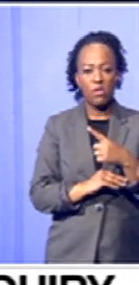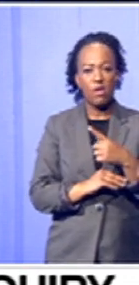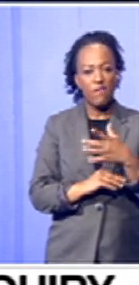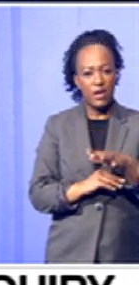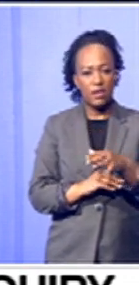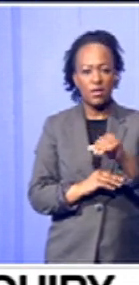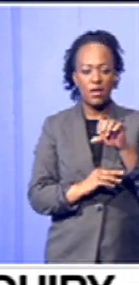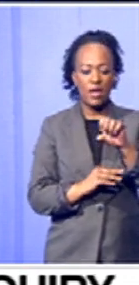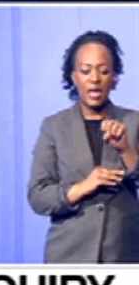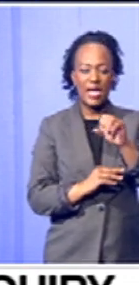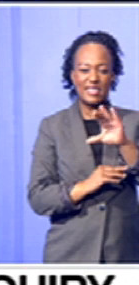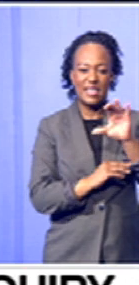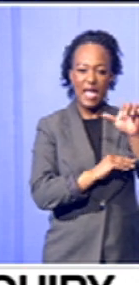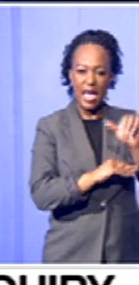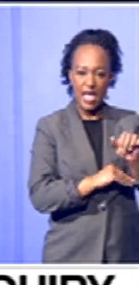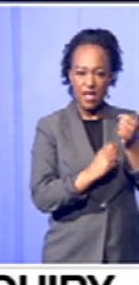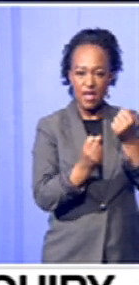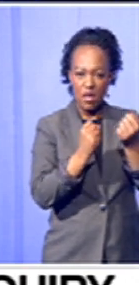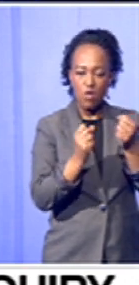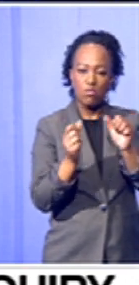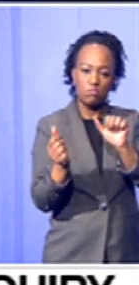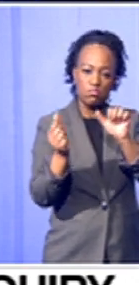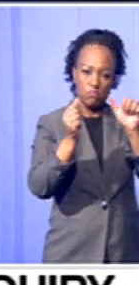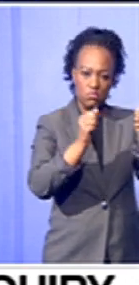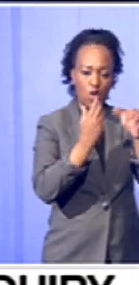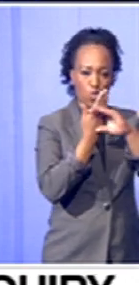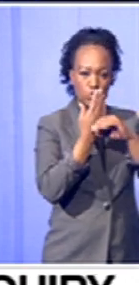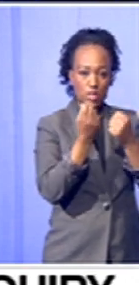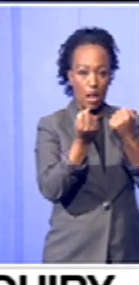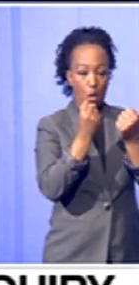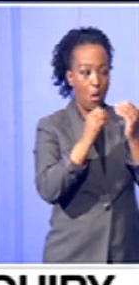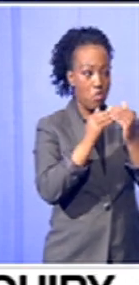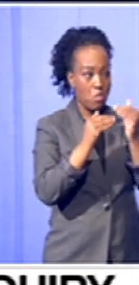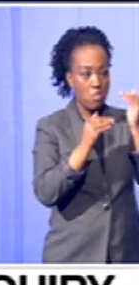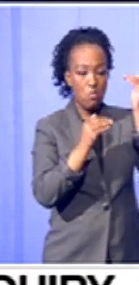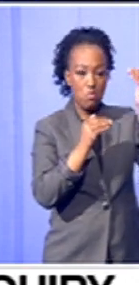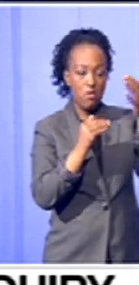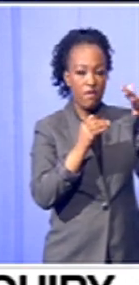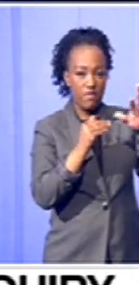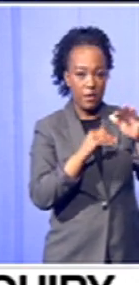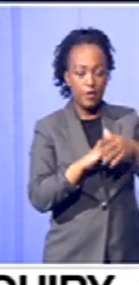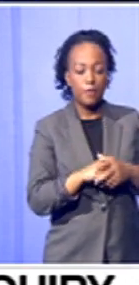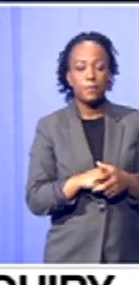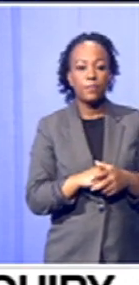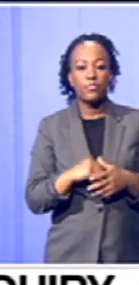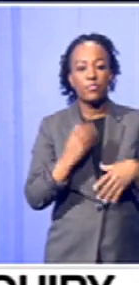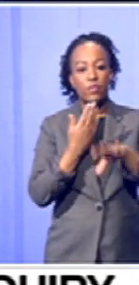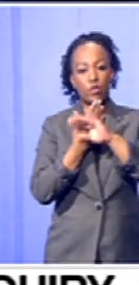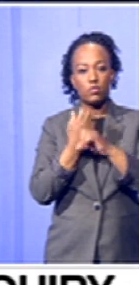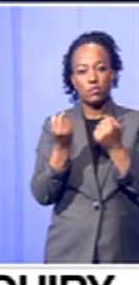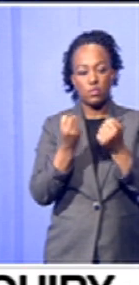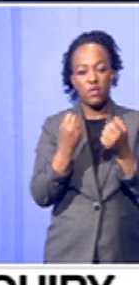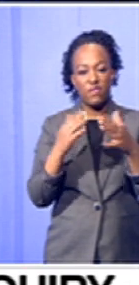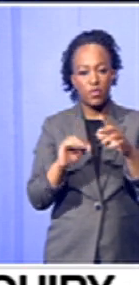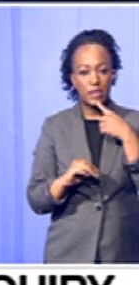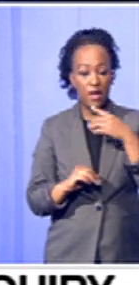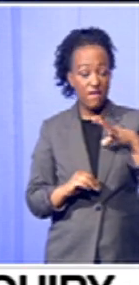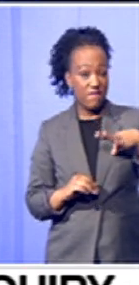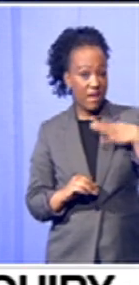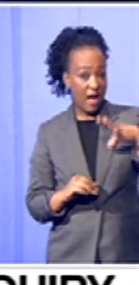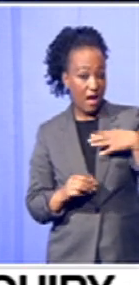Court and to the Constitutional Court. Constitutional Court said, fine, this process should go ahead,